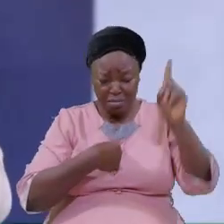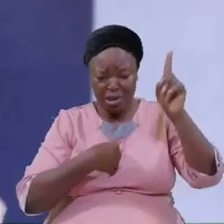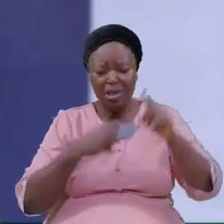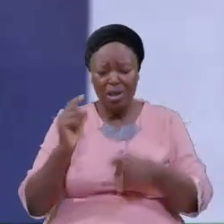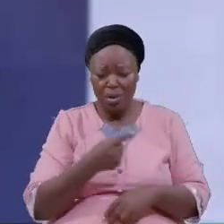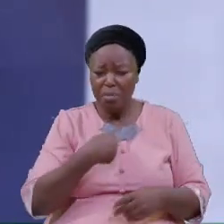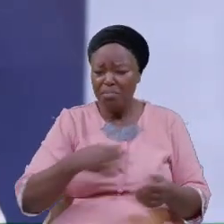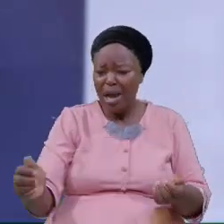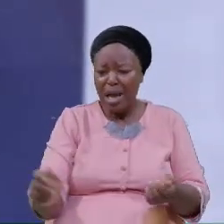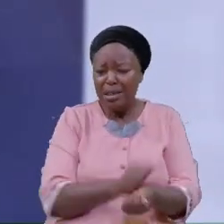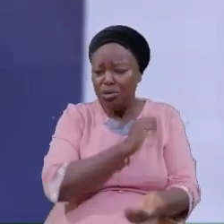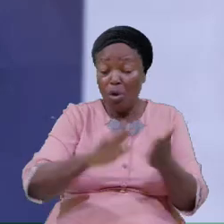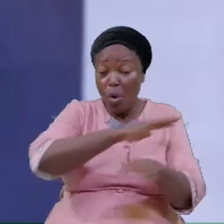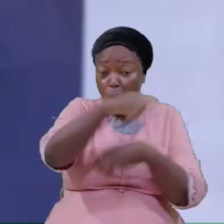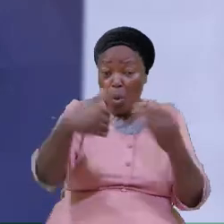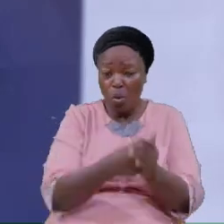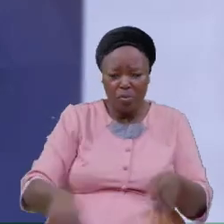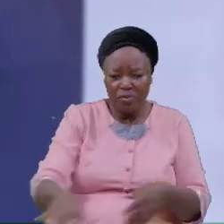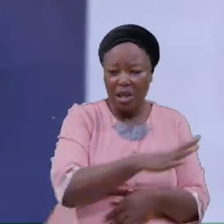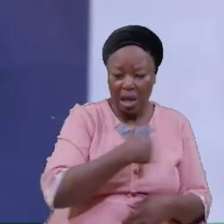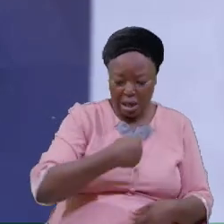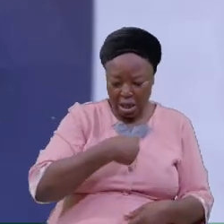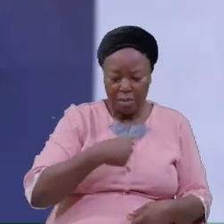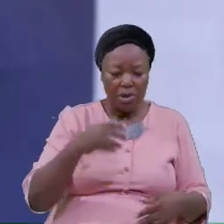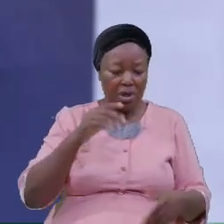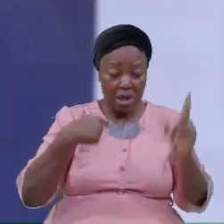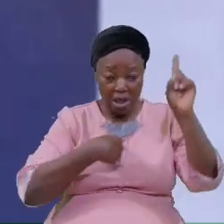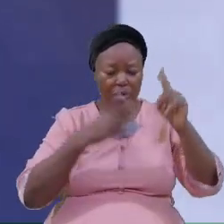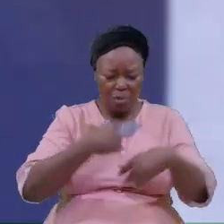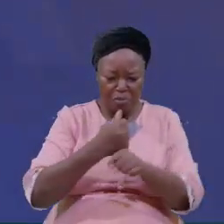and make you a greater nation than them.